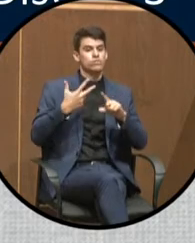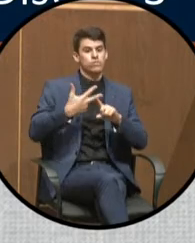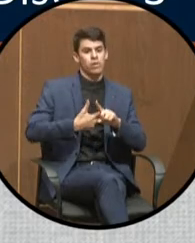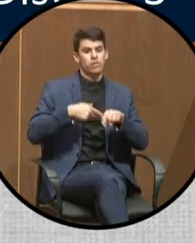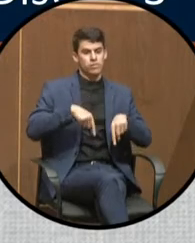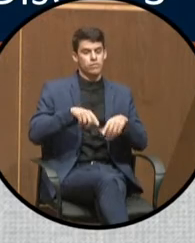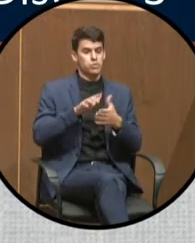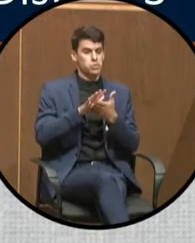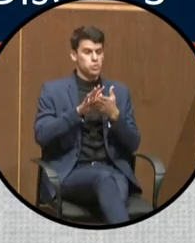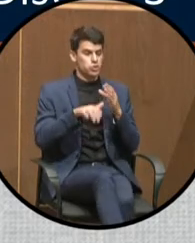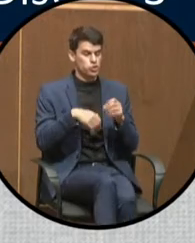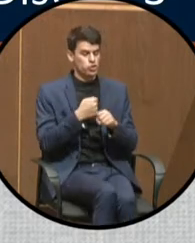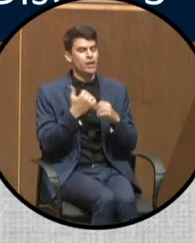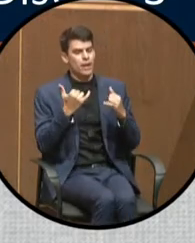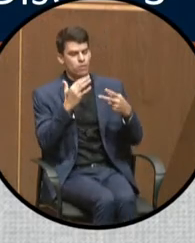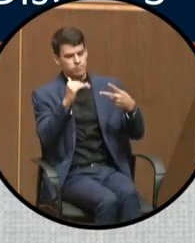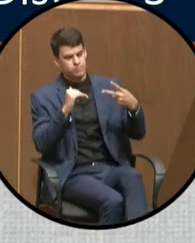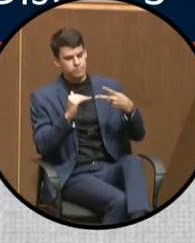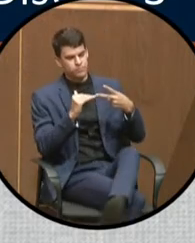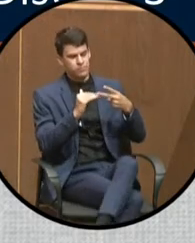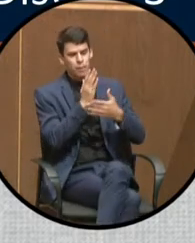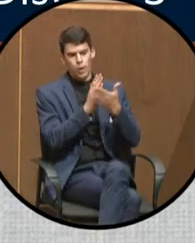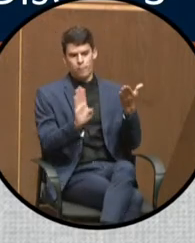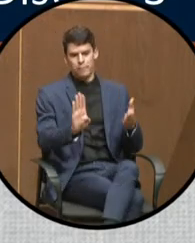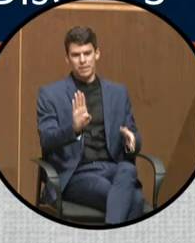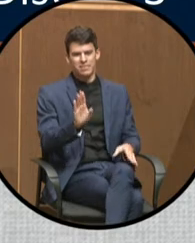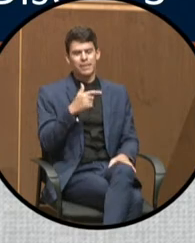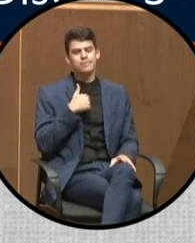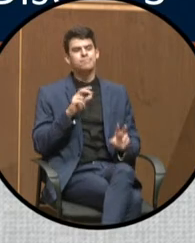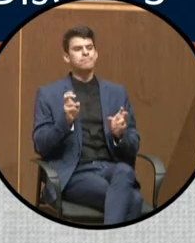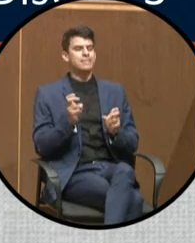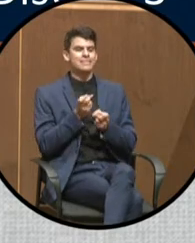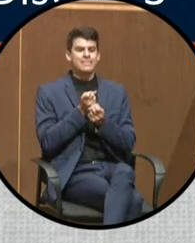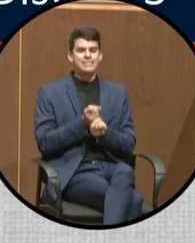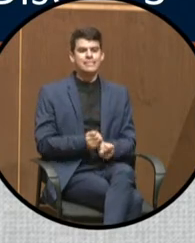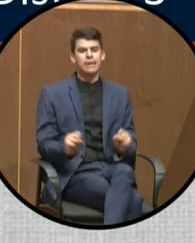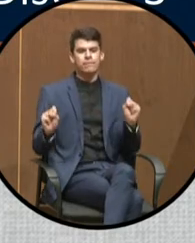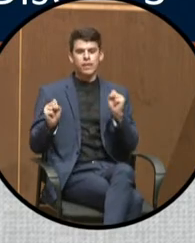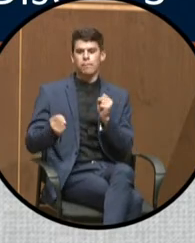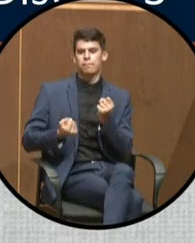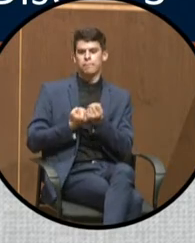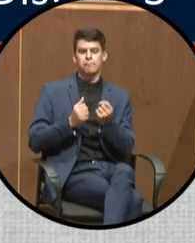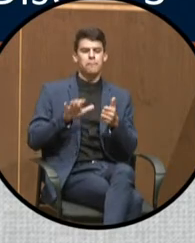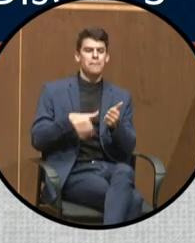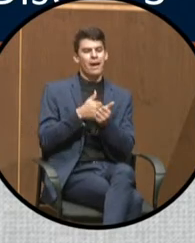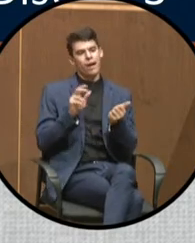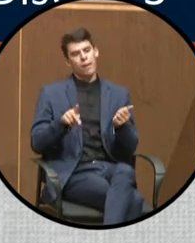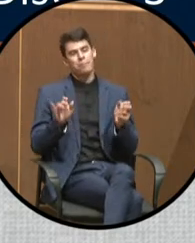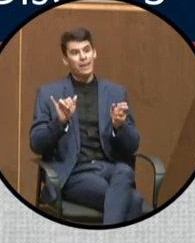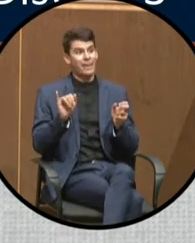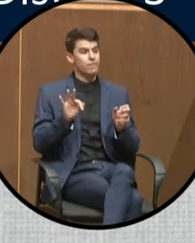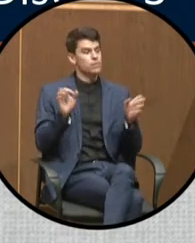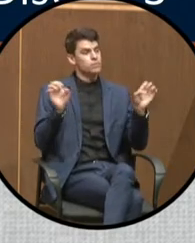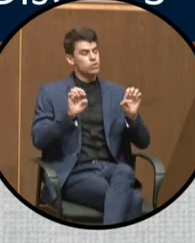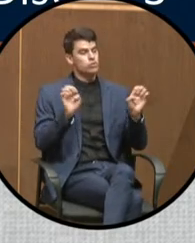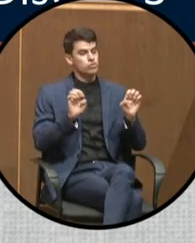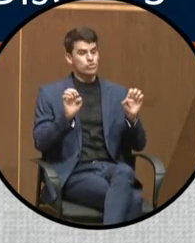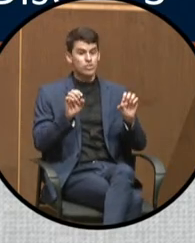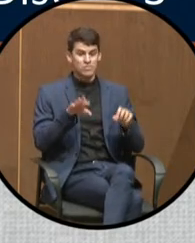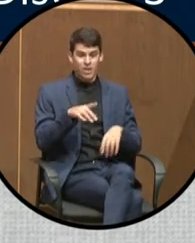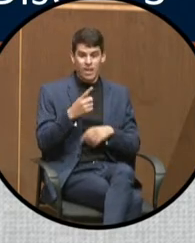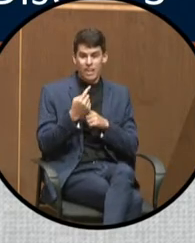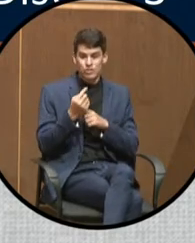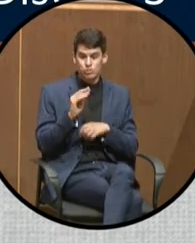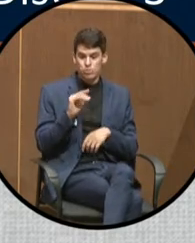As far as Part B, I look at that as a safety net in the event of an emergency. This situation since March of